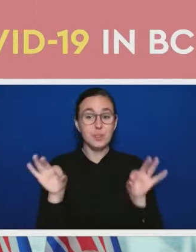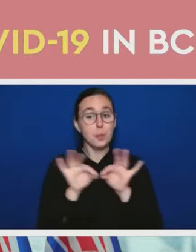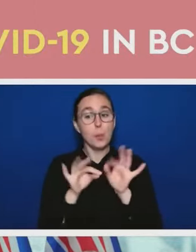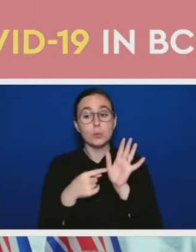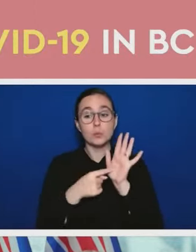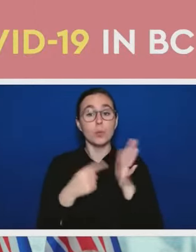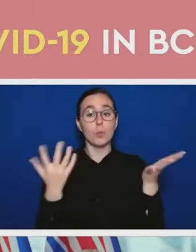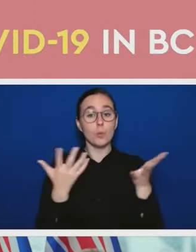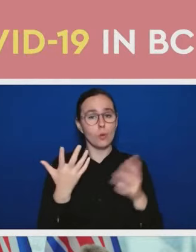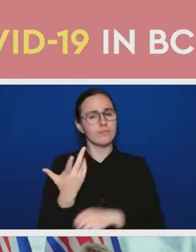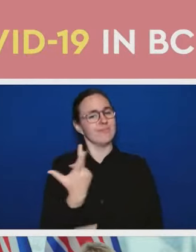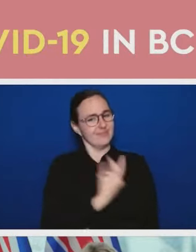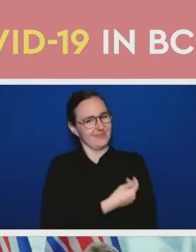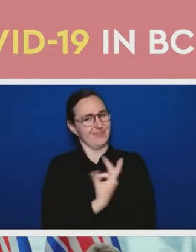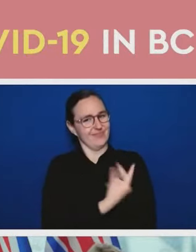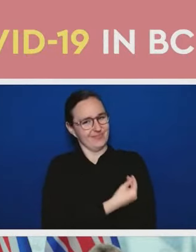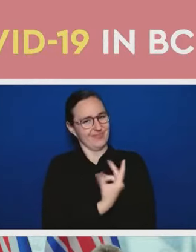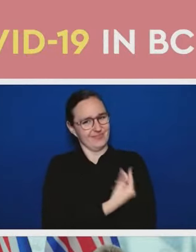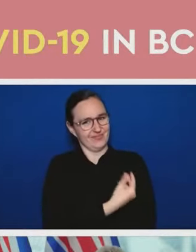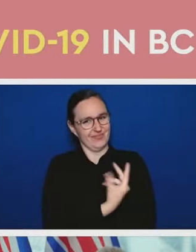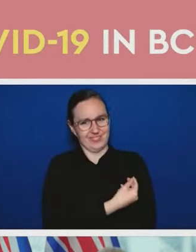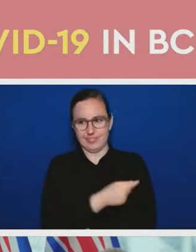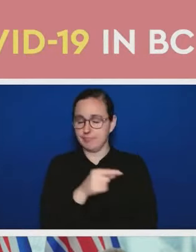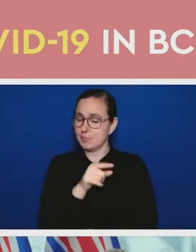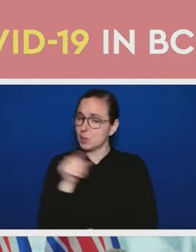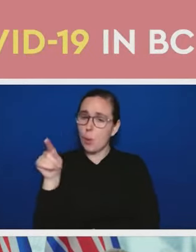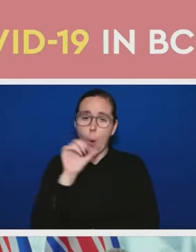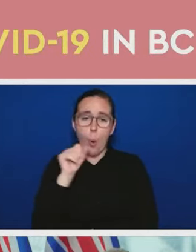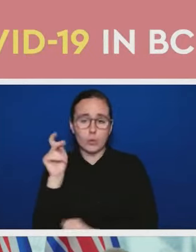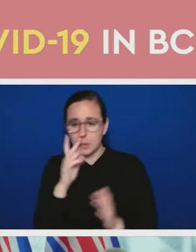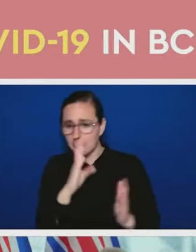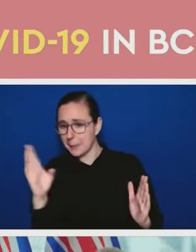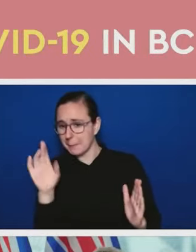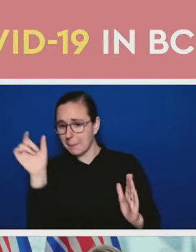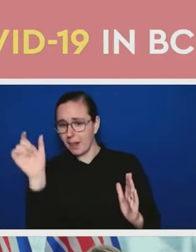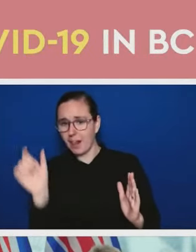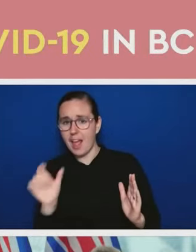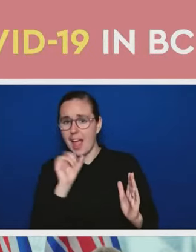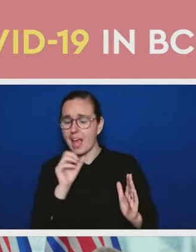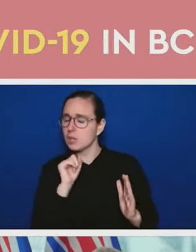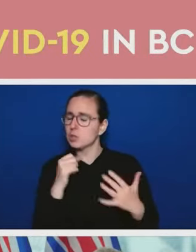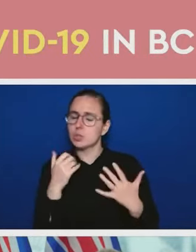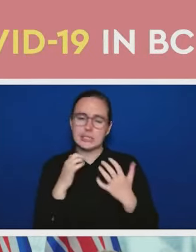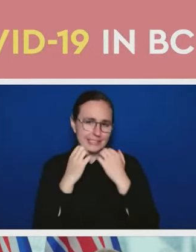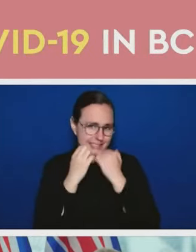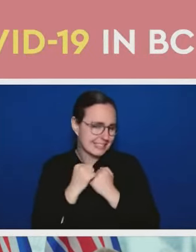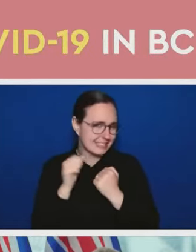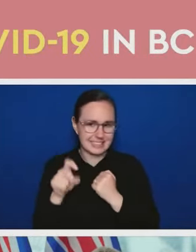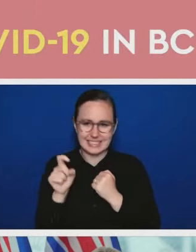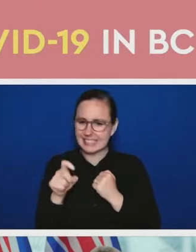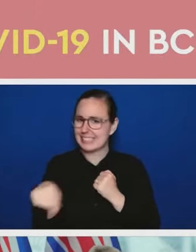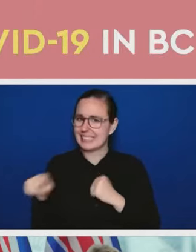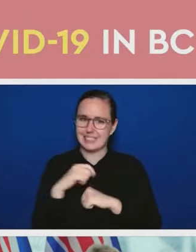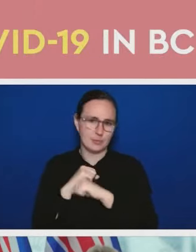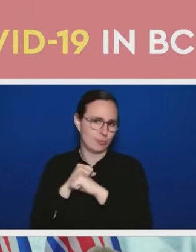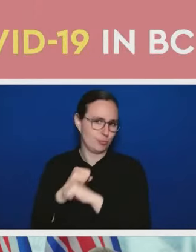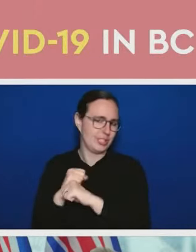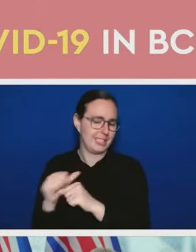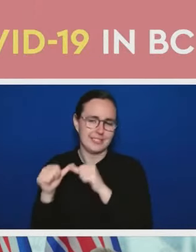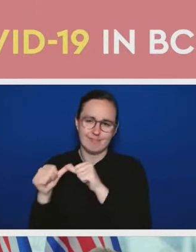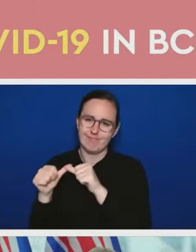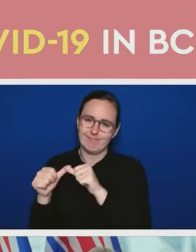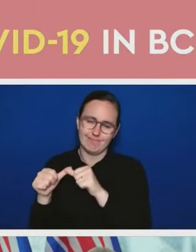target our immunization programs continually to target them on people who are older. It also shows us